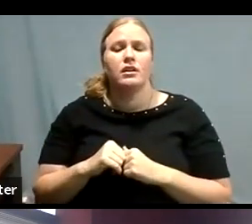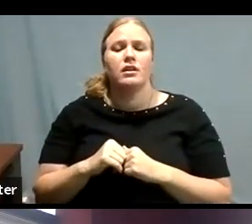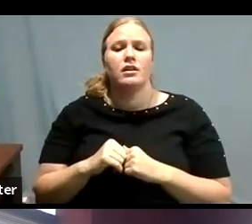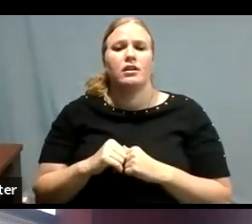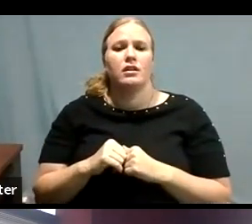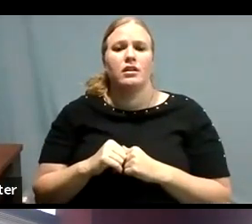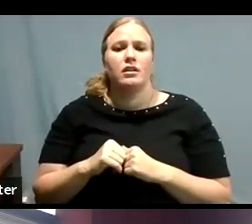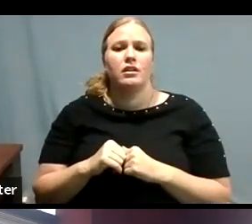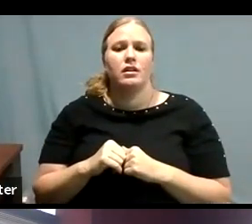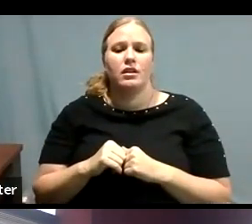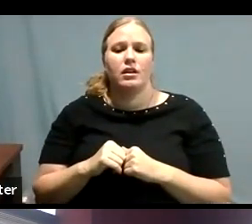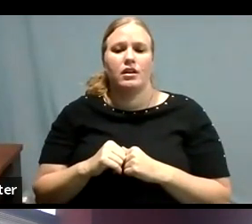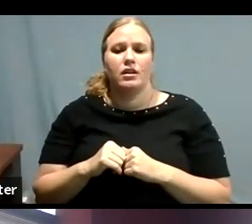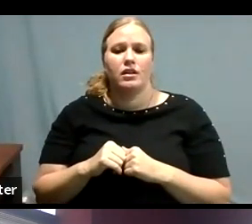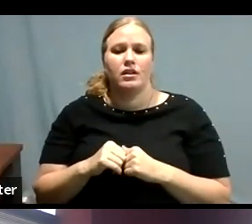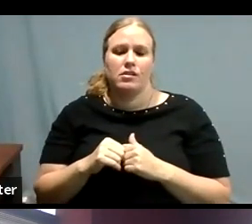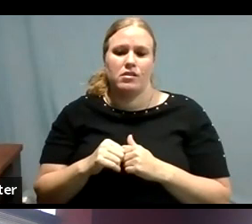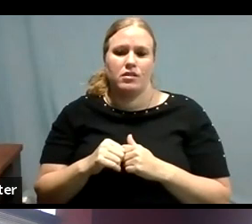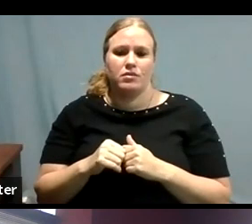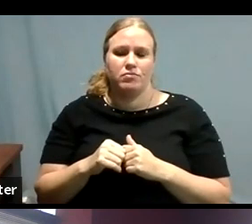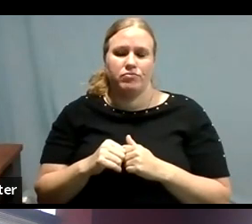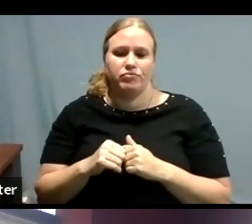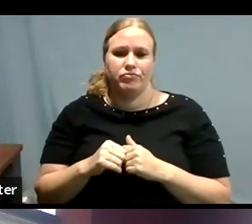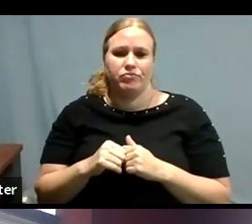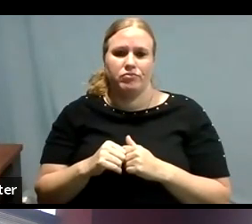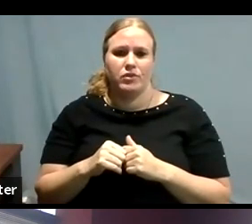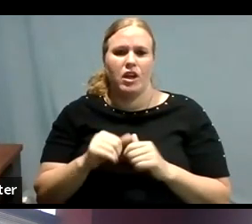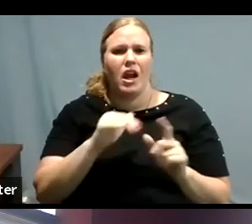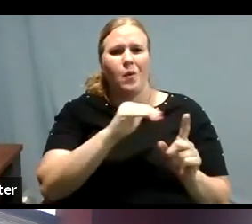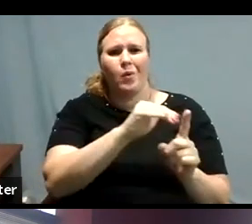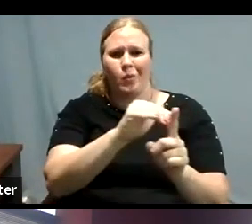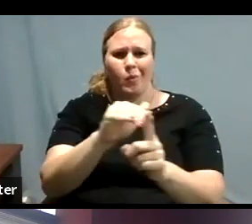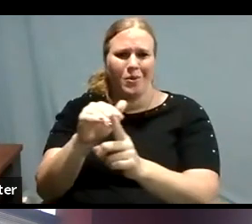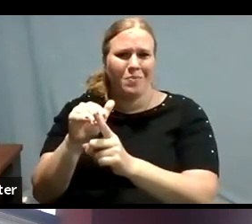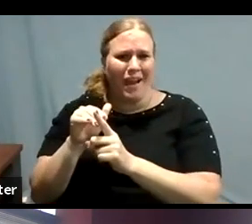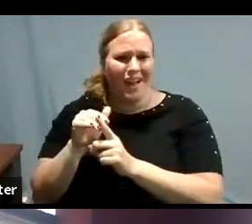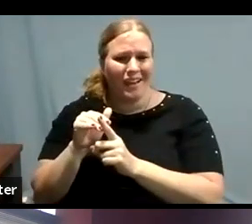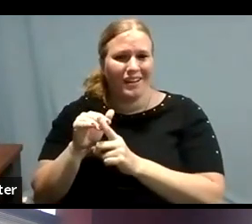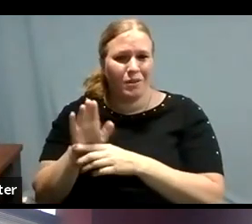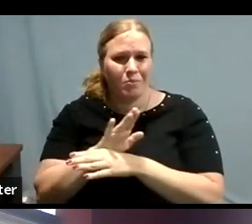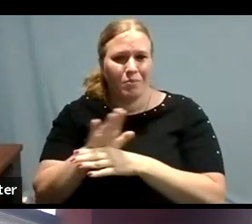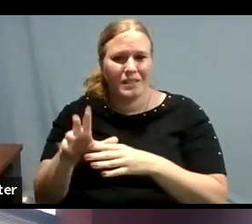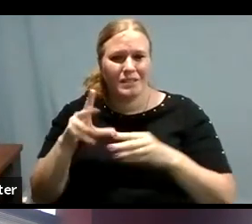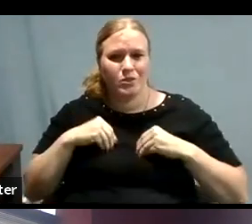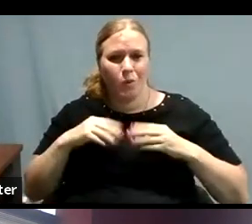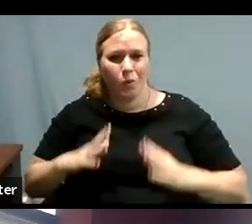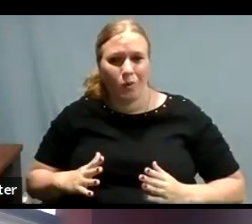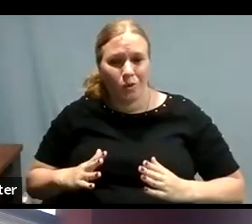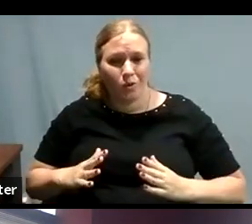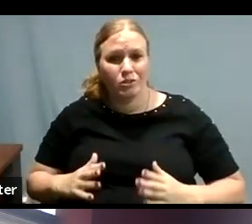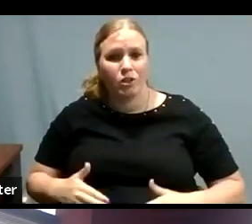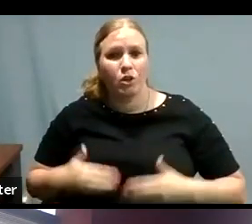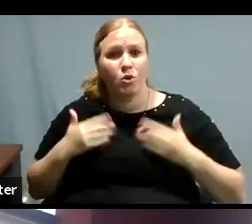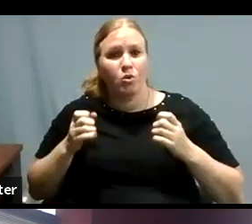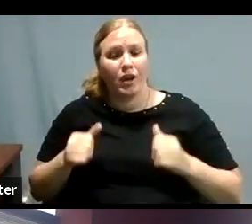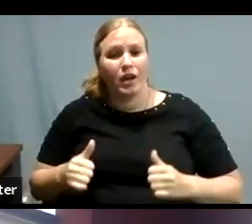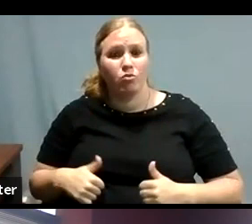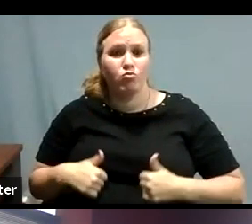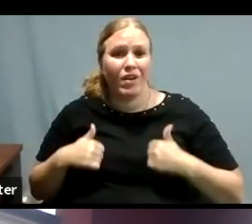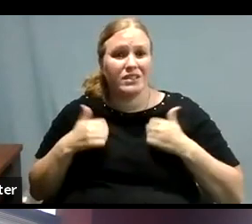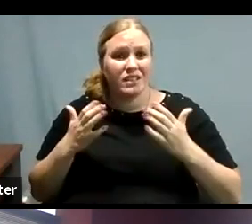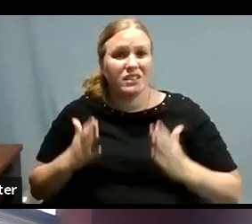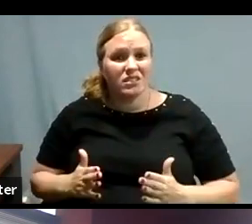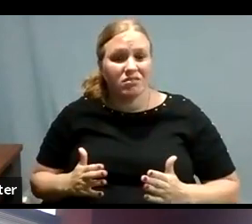And I just wanted to remind those business owners and residents to make sure that they're cautious and do